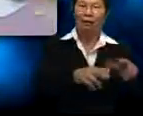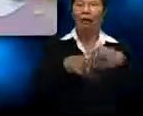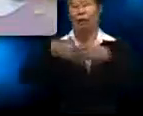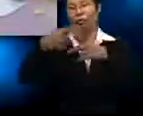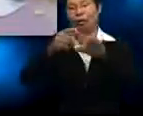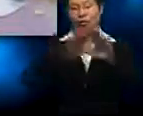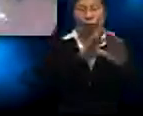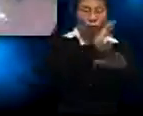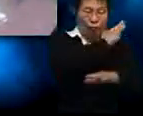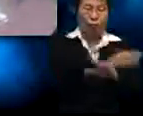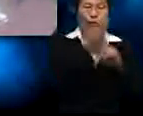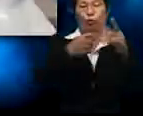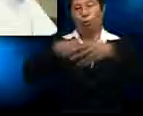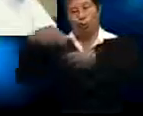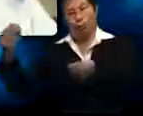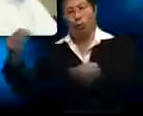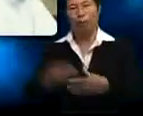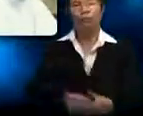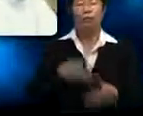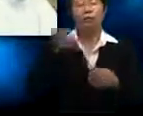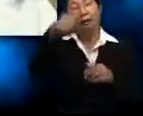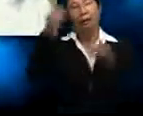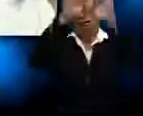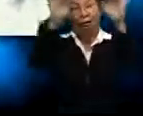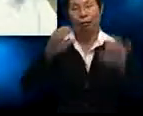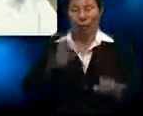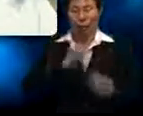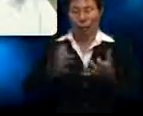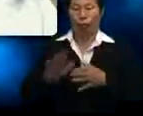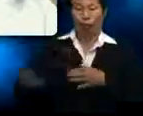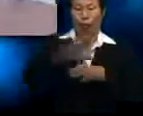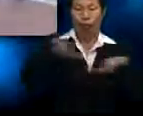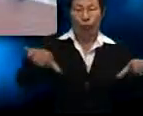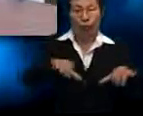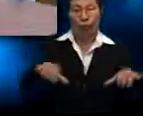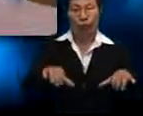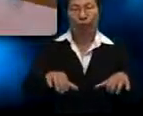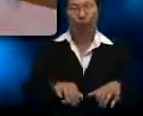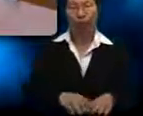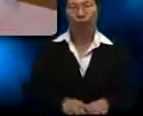Another thing is experiment that I want you to do.